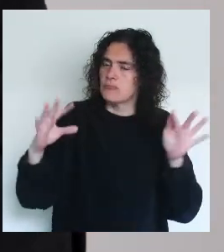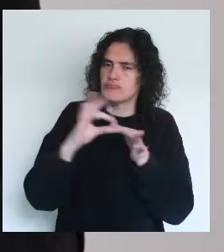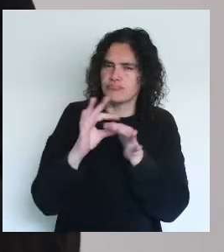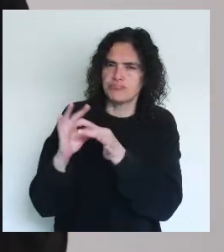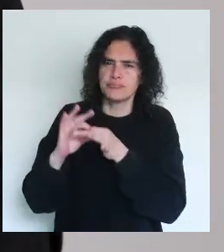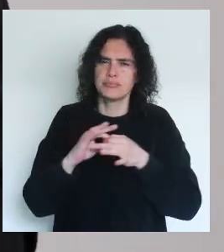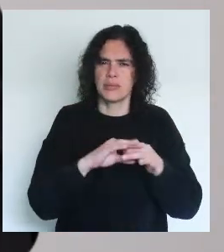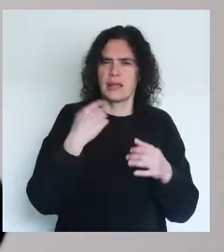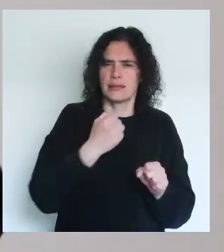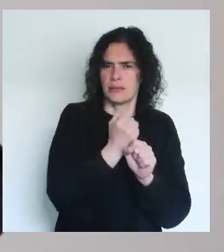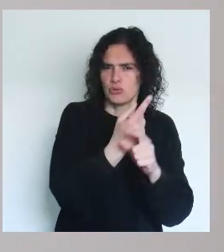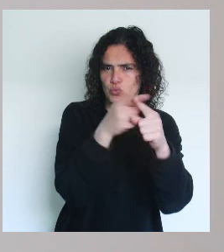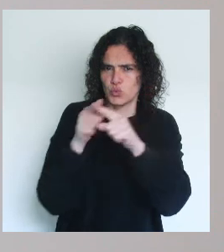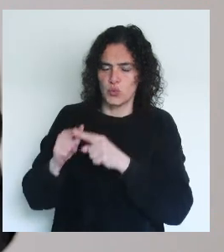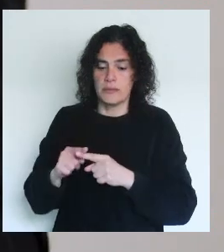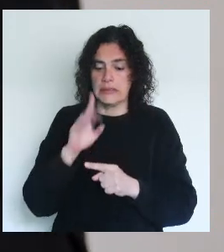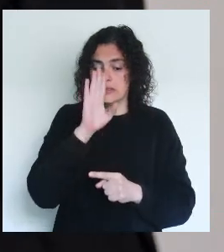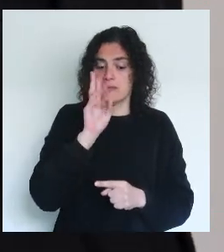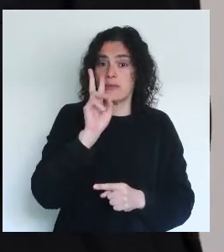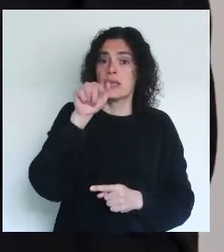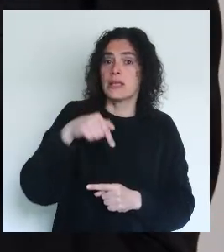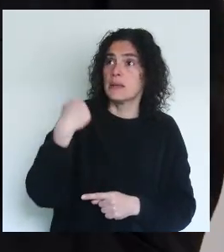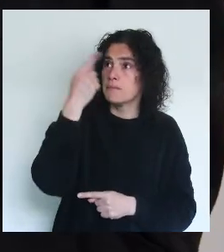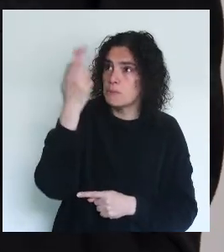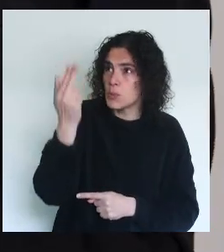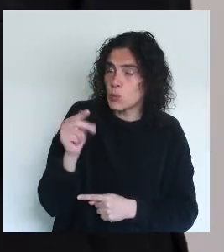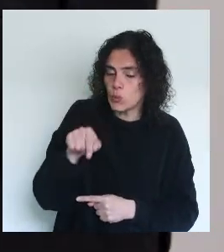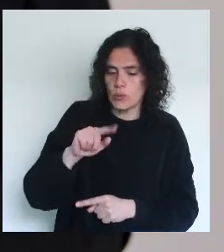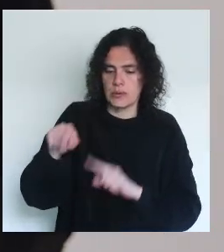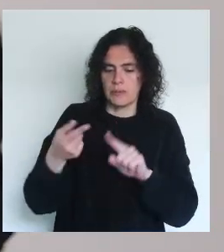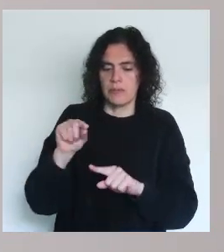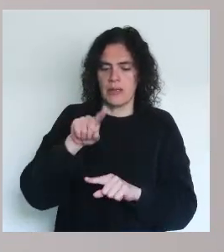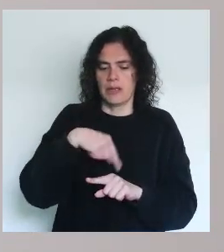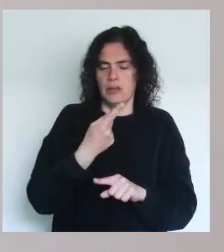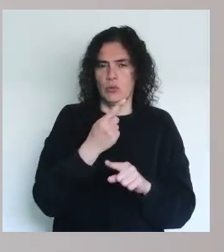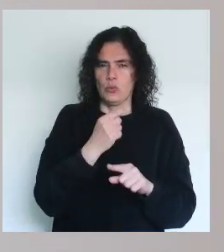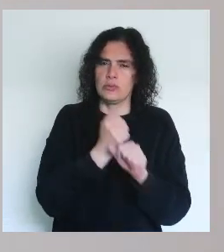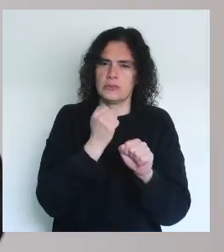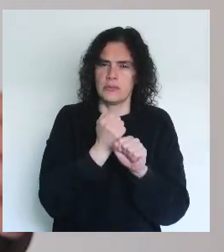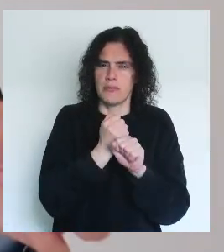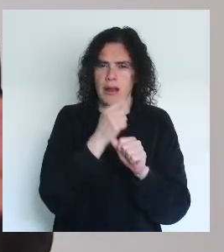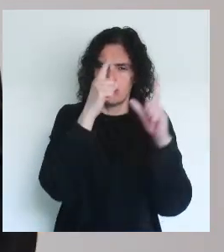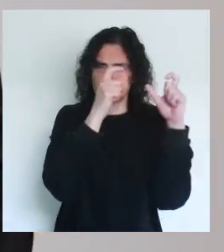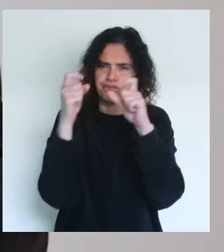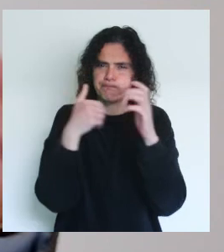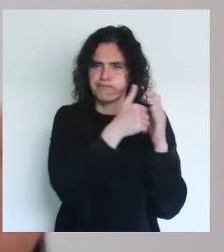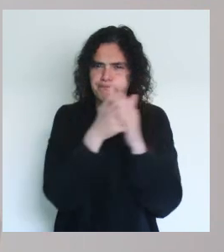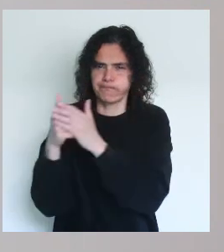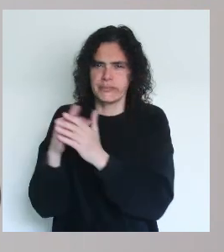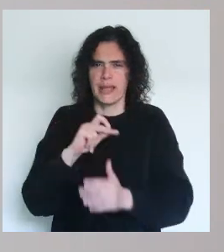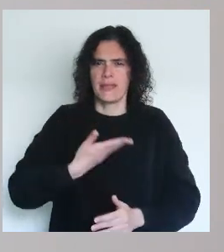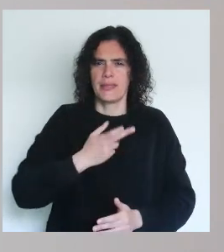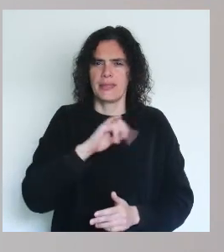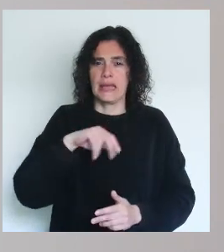this connection between different works. If you look at this painting and you look at the work, the photographic series by Adrian